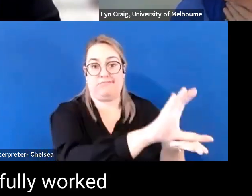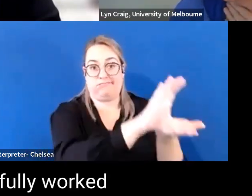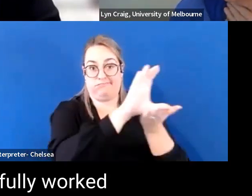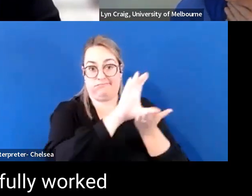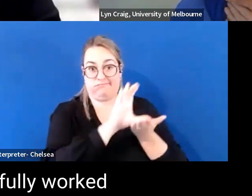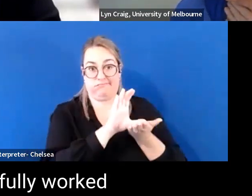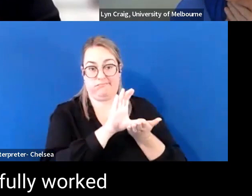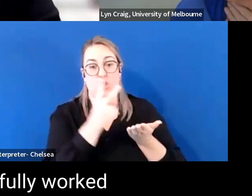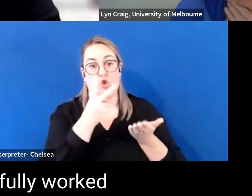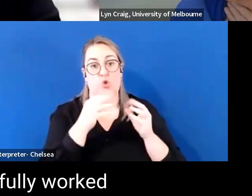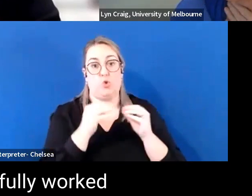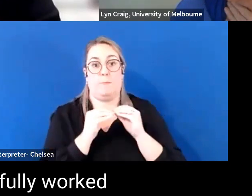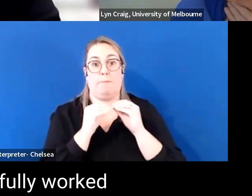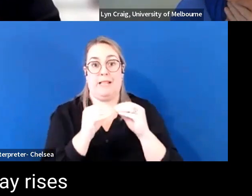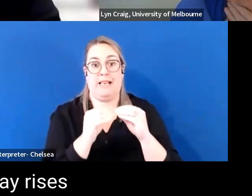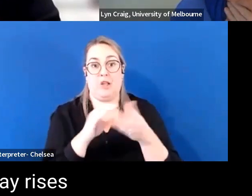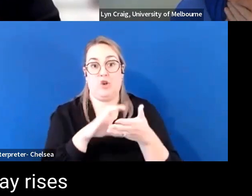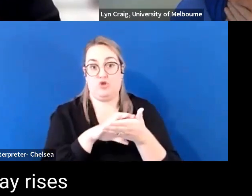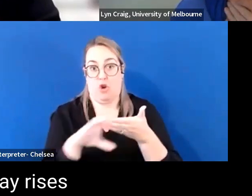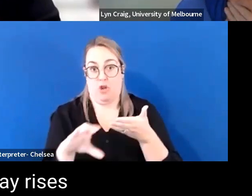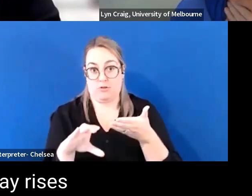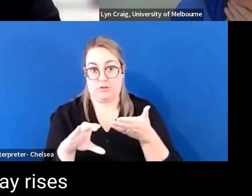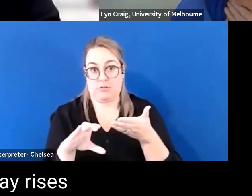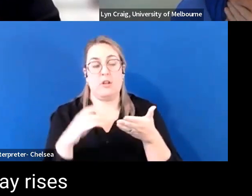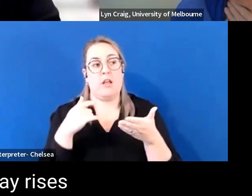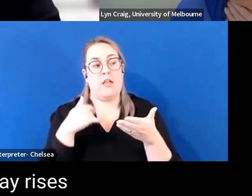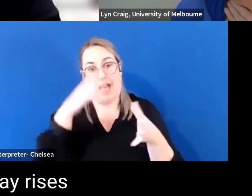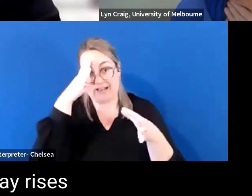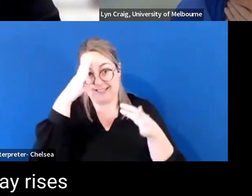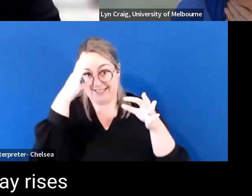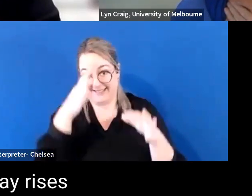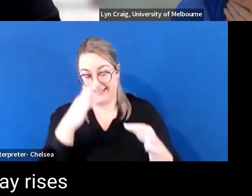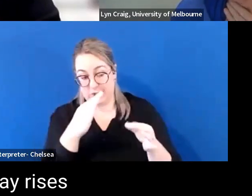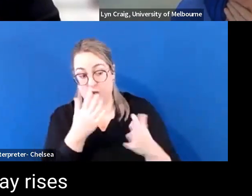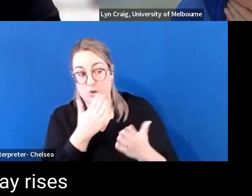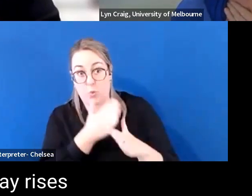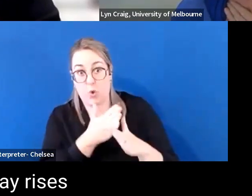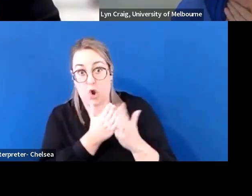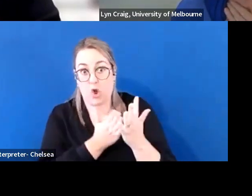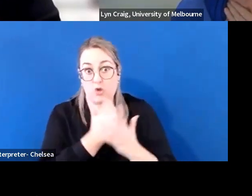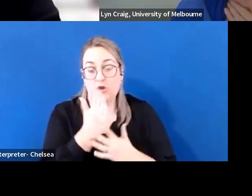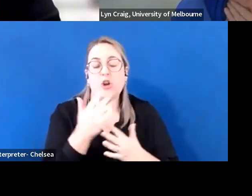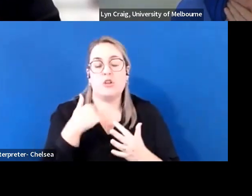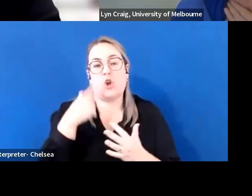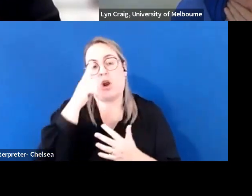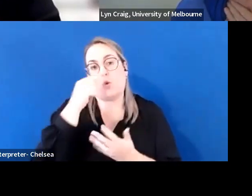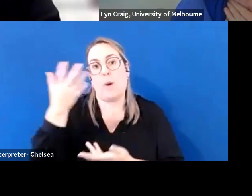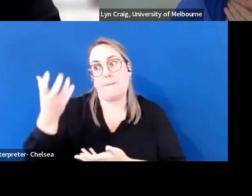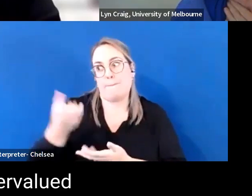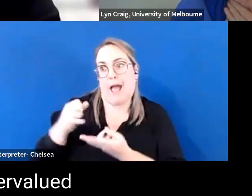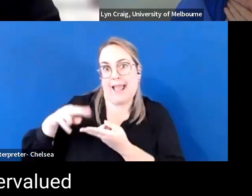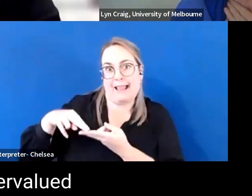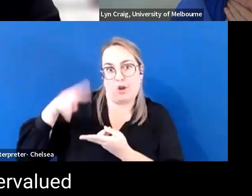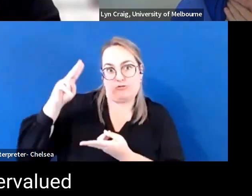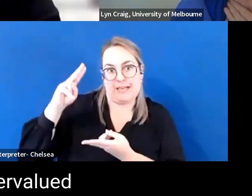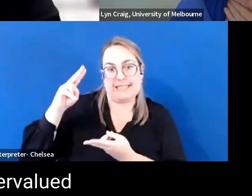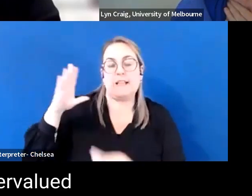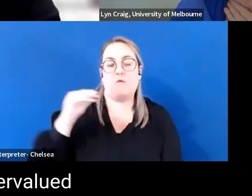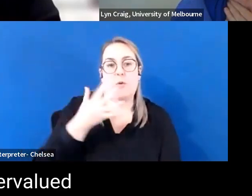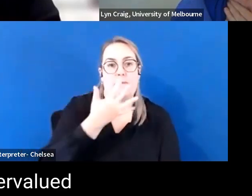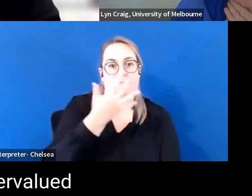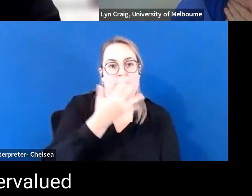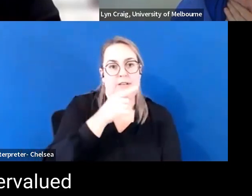has fully worked through the system now, gave people pay rises between 15 and 37%, which is the amount of money they were